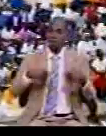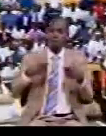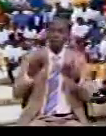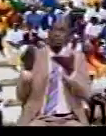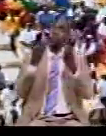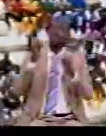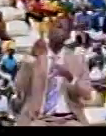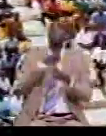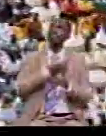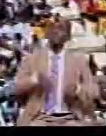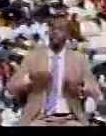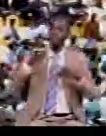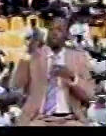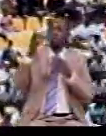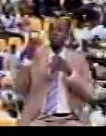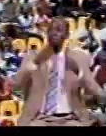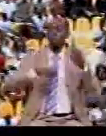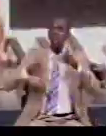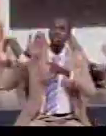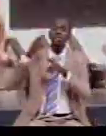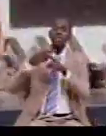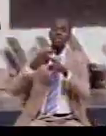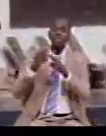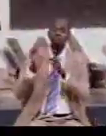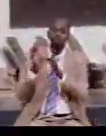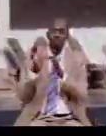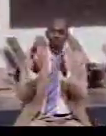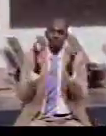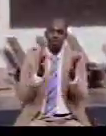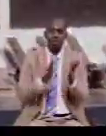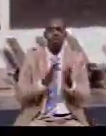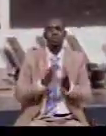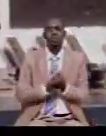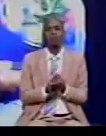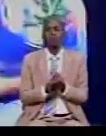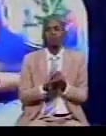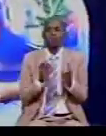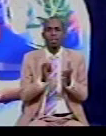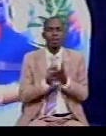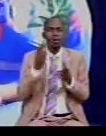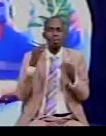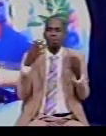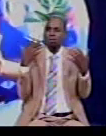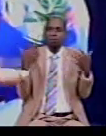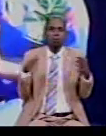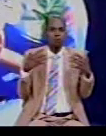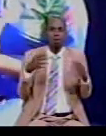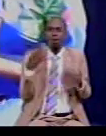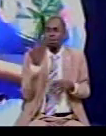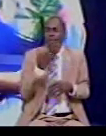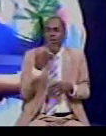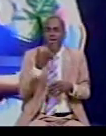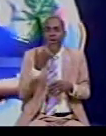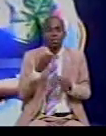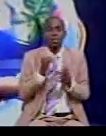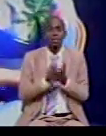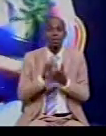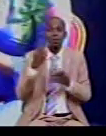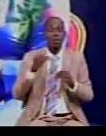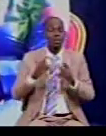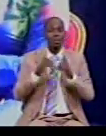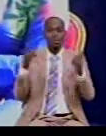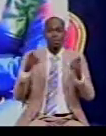Wow, that was really amazing. That was wonderful. And I believe our viewers can do much better for him. They can do much better for